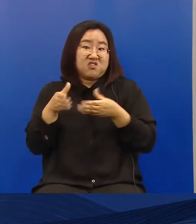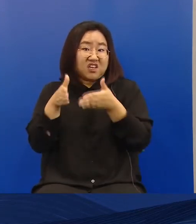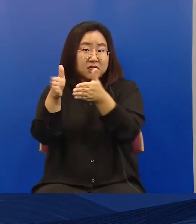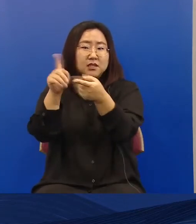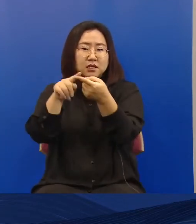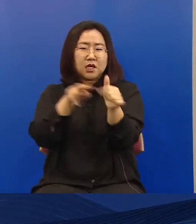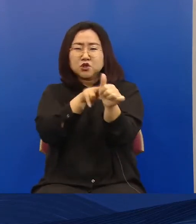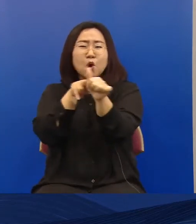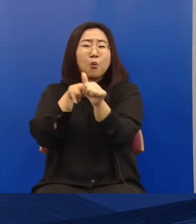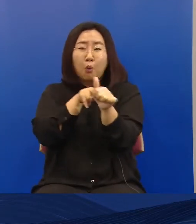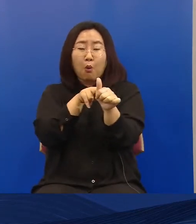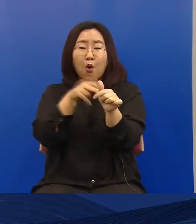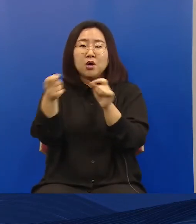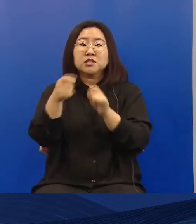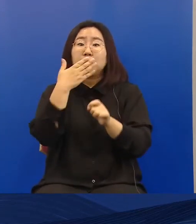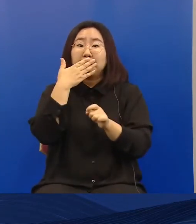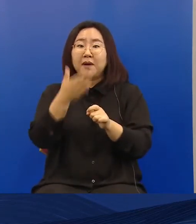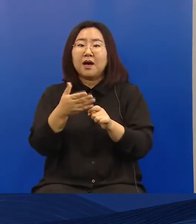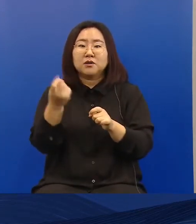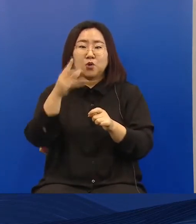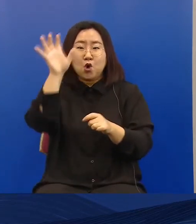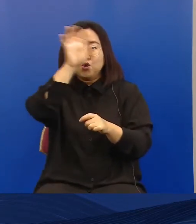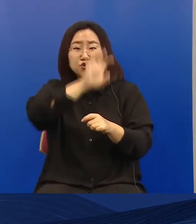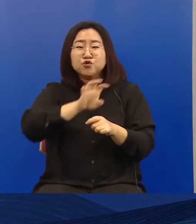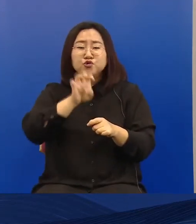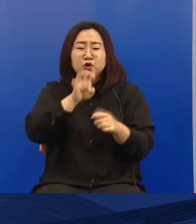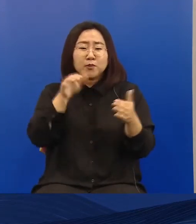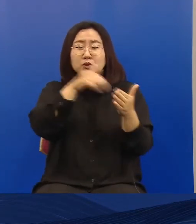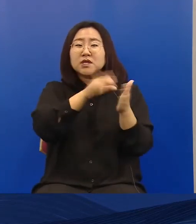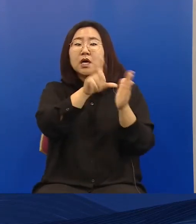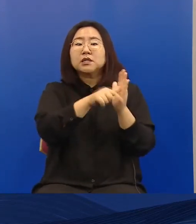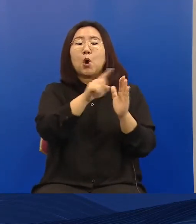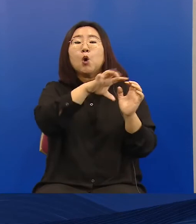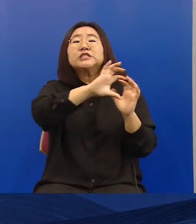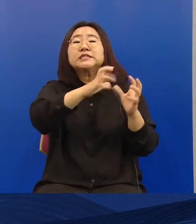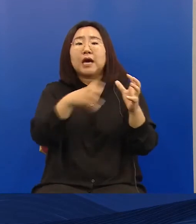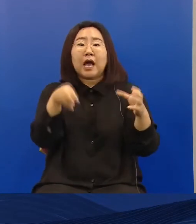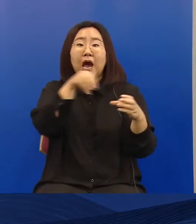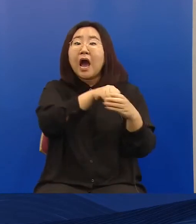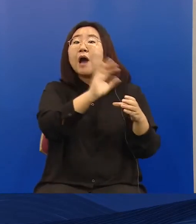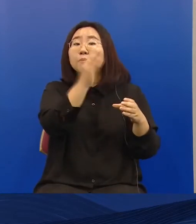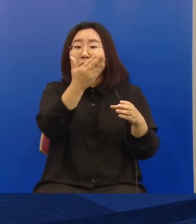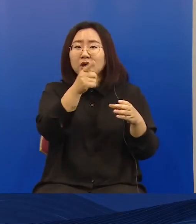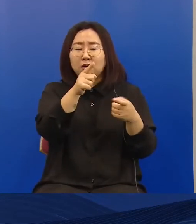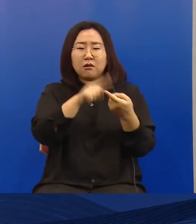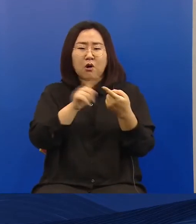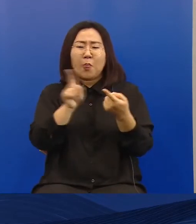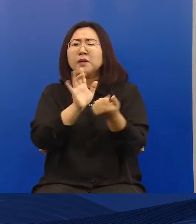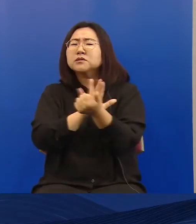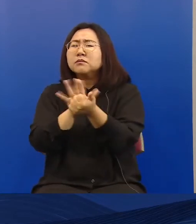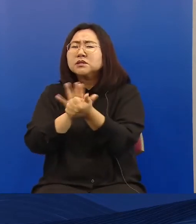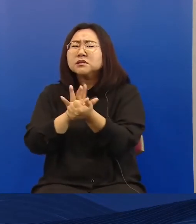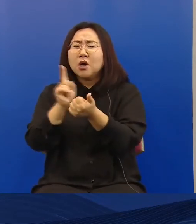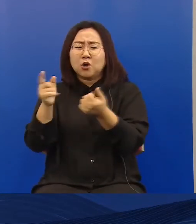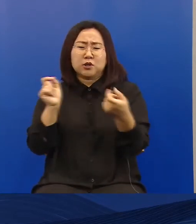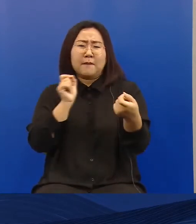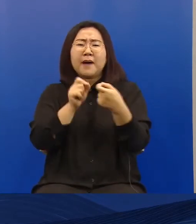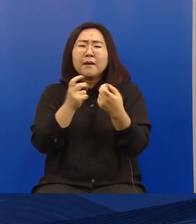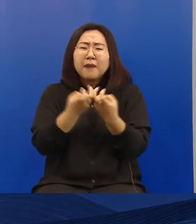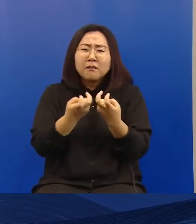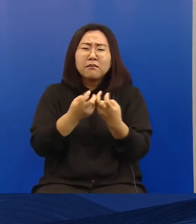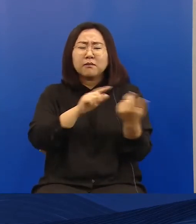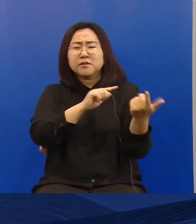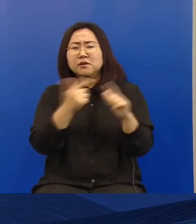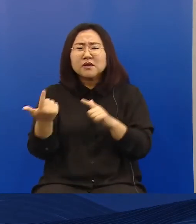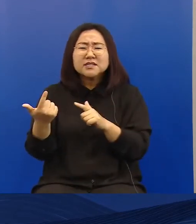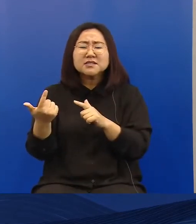mean if they arrive in Europe? Do they stay in a particular country? How do they access services there? If they're moving on to another country, how do